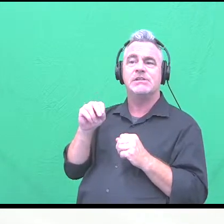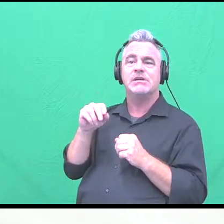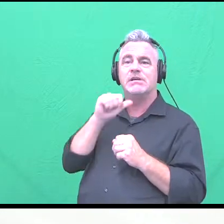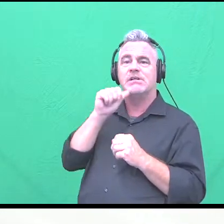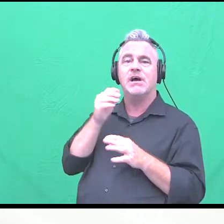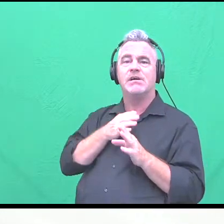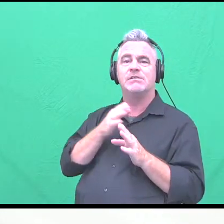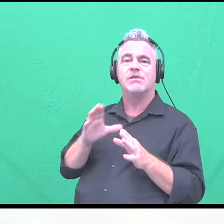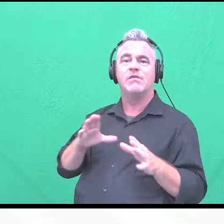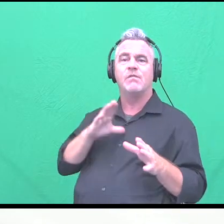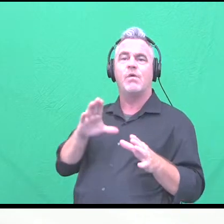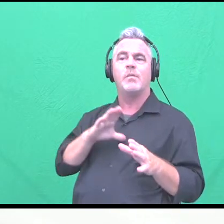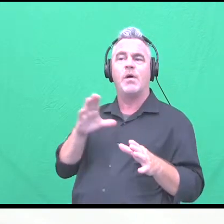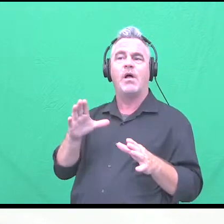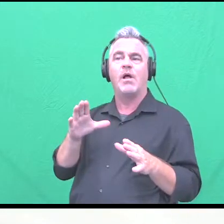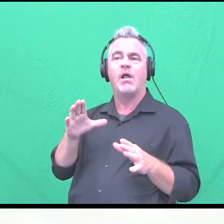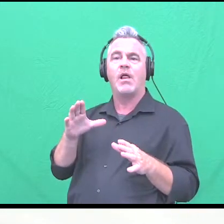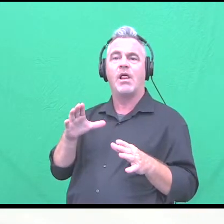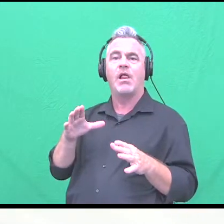that?